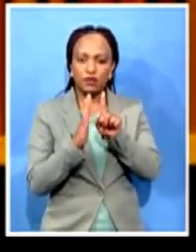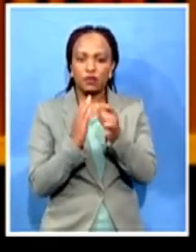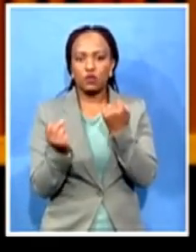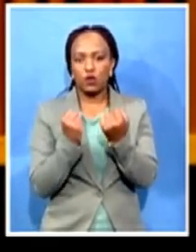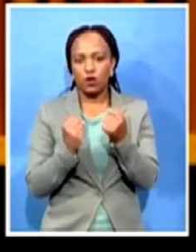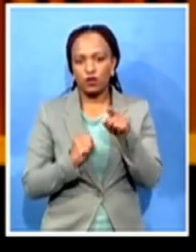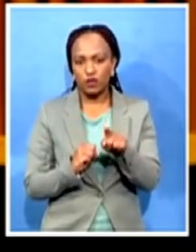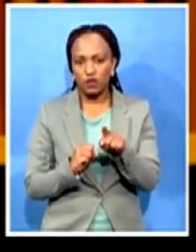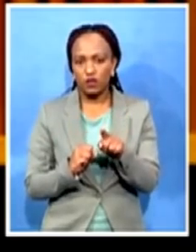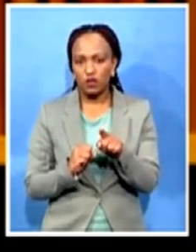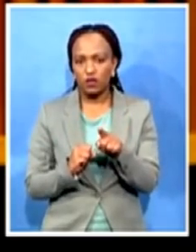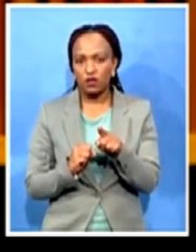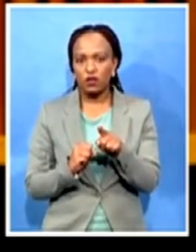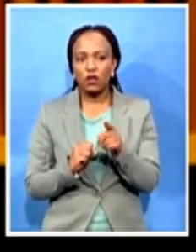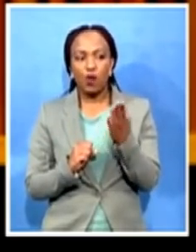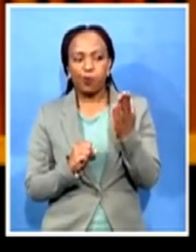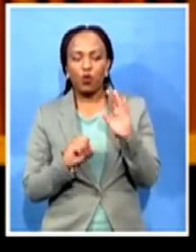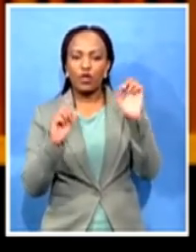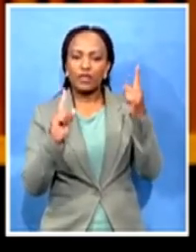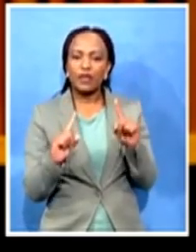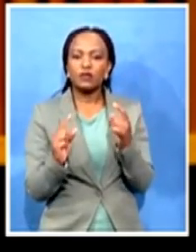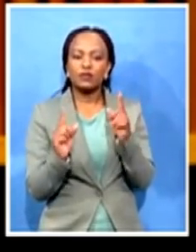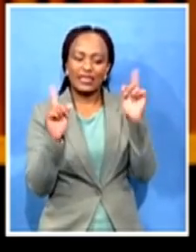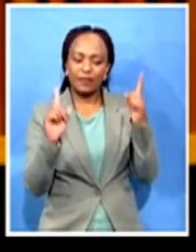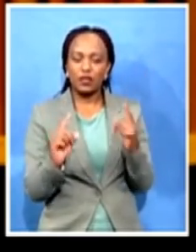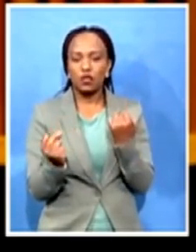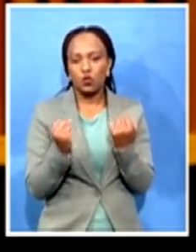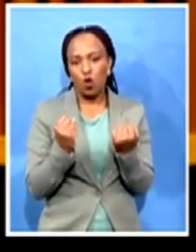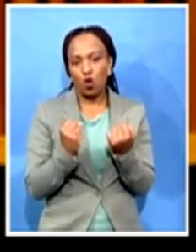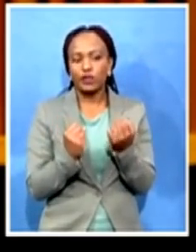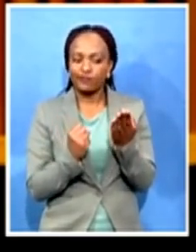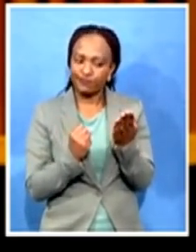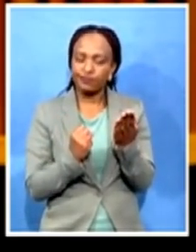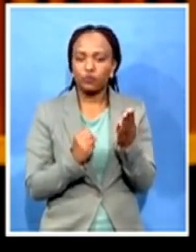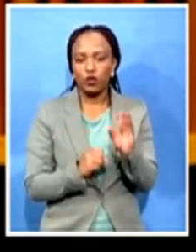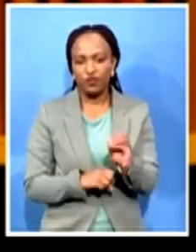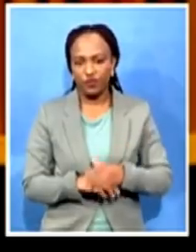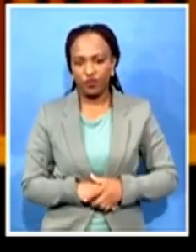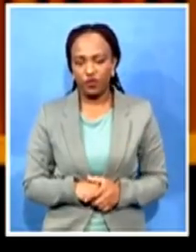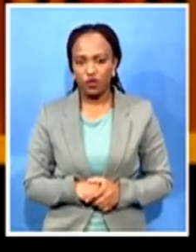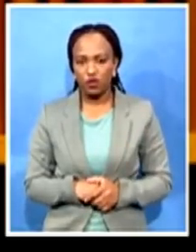commercial court, Your Worship, and the matter is still before the Worship. Do you submit that the combined